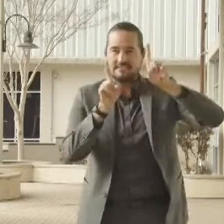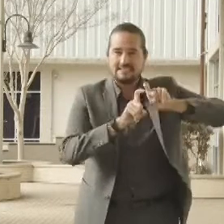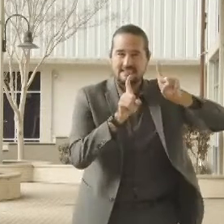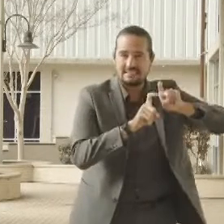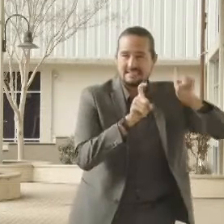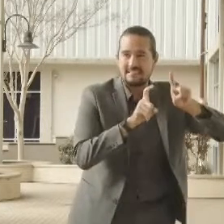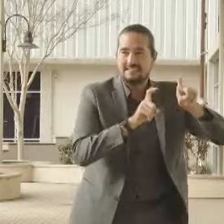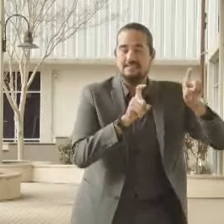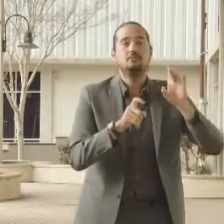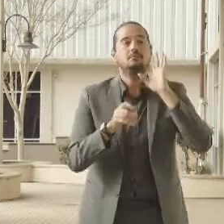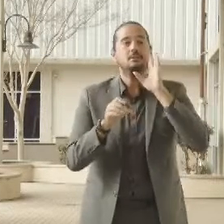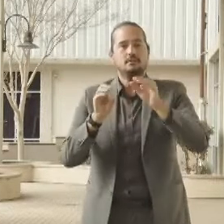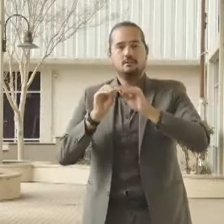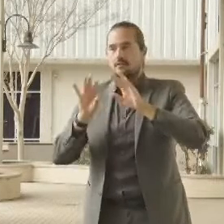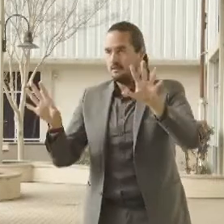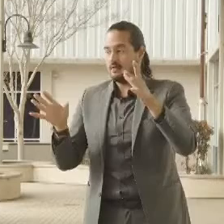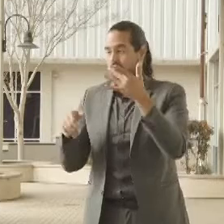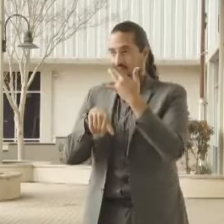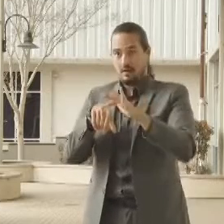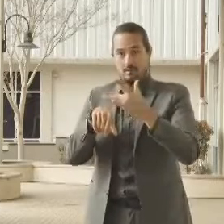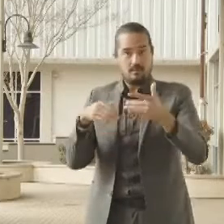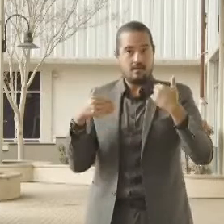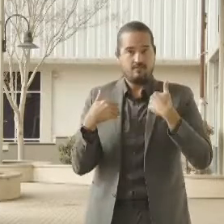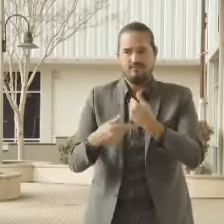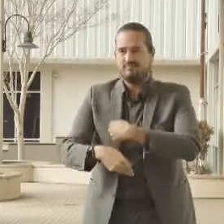will also protect all of us.